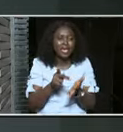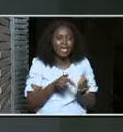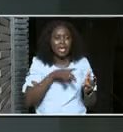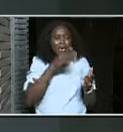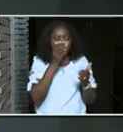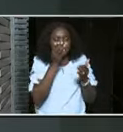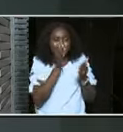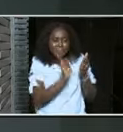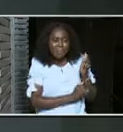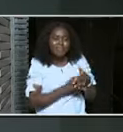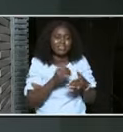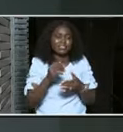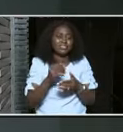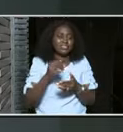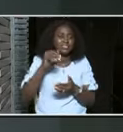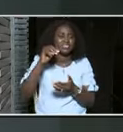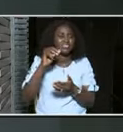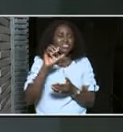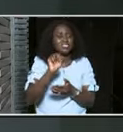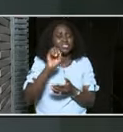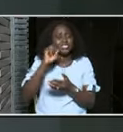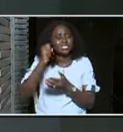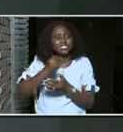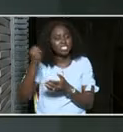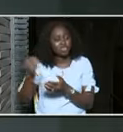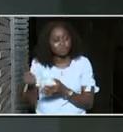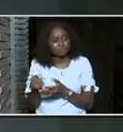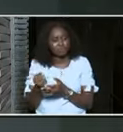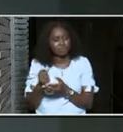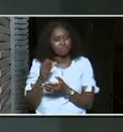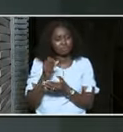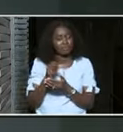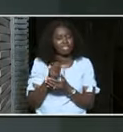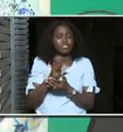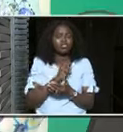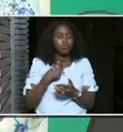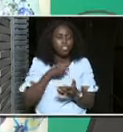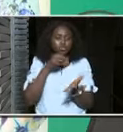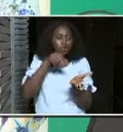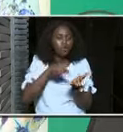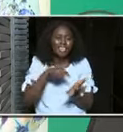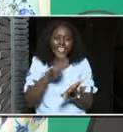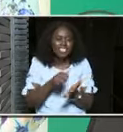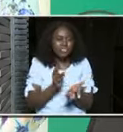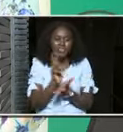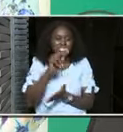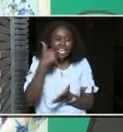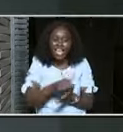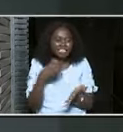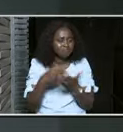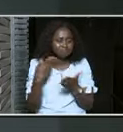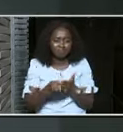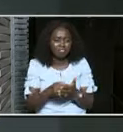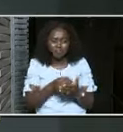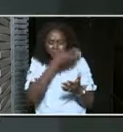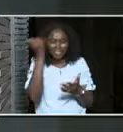we paid after that. No university was owing, well, we are not owing any university, anyone naira. Okay. Forget about